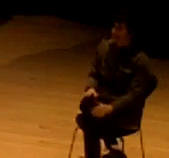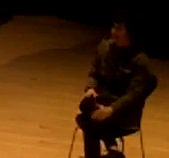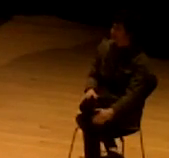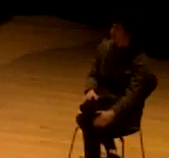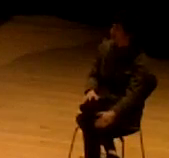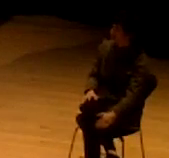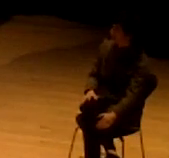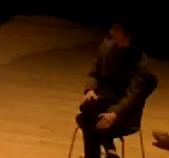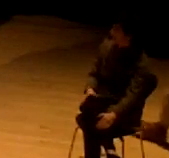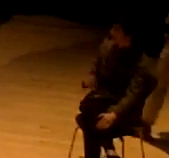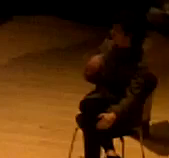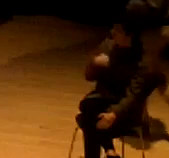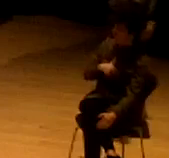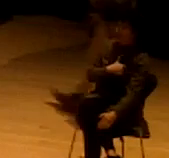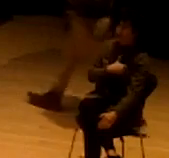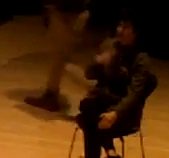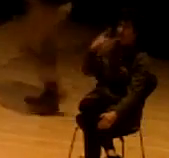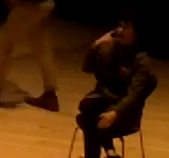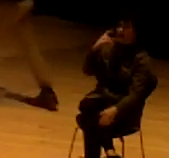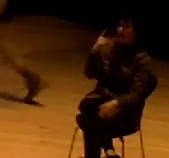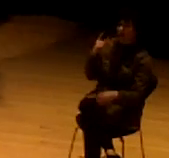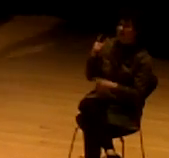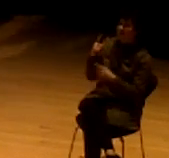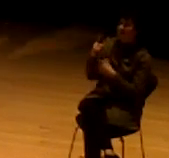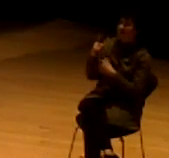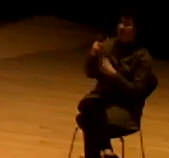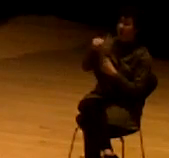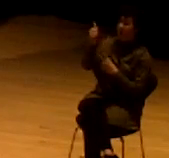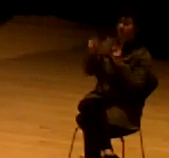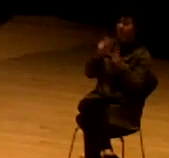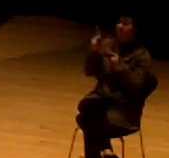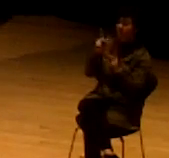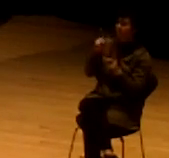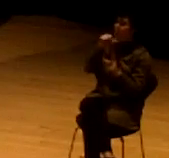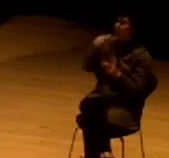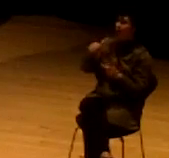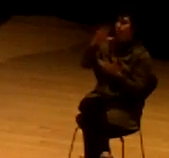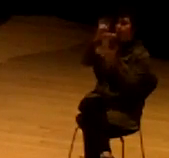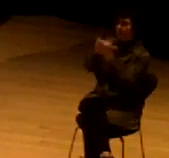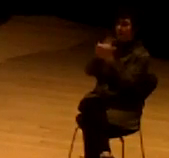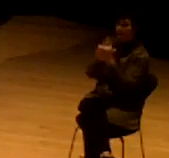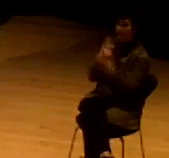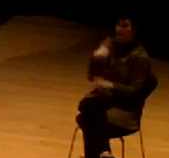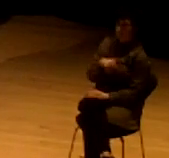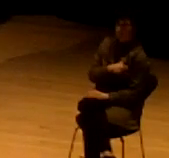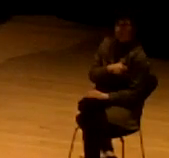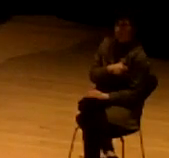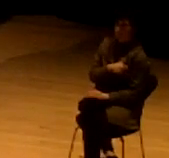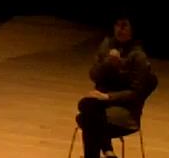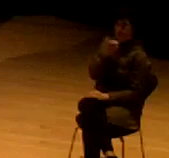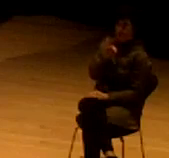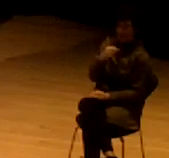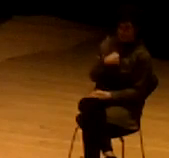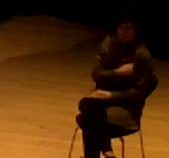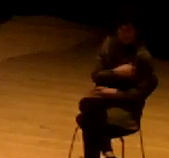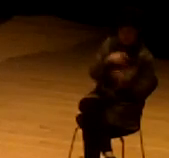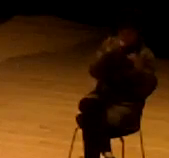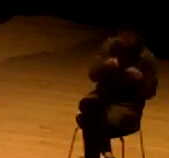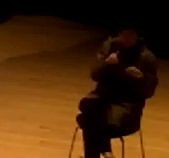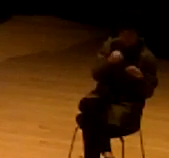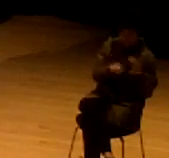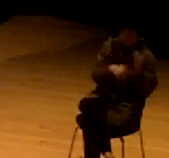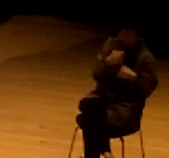It's that we thought no one would believe us. So I said, oh, we better get the camera. But it, you know, this, it